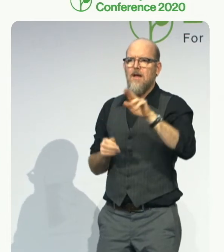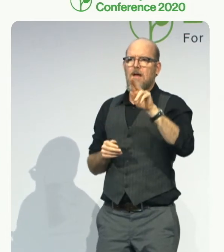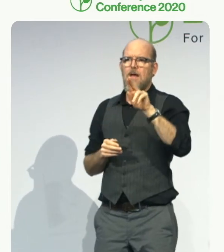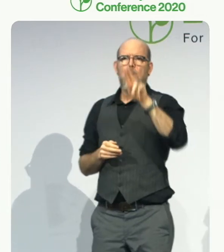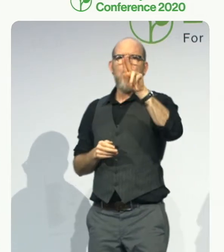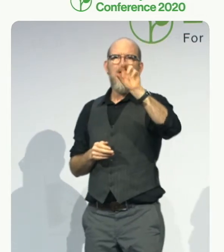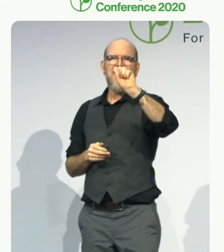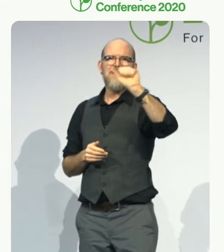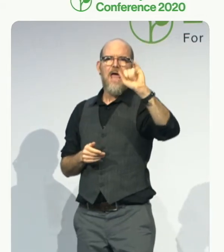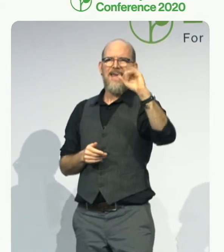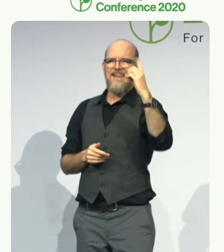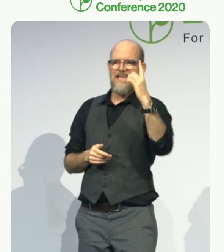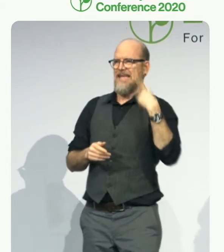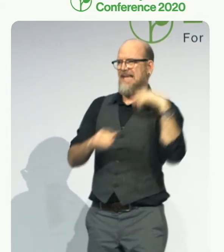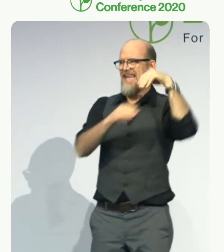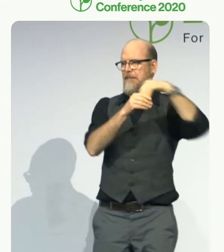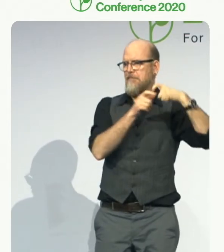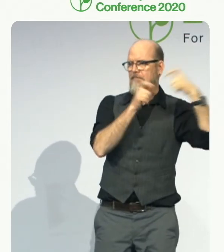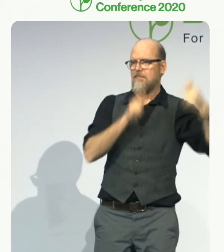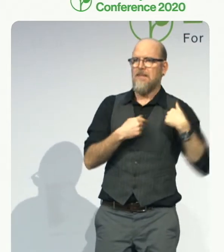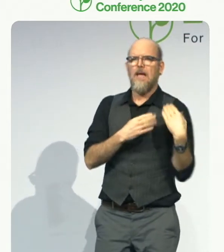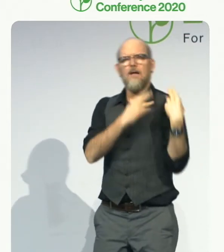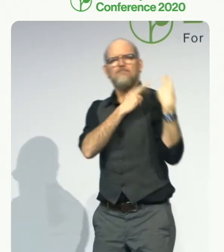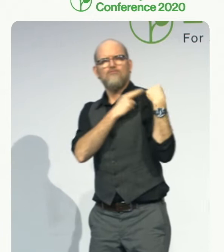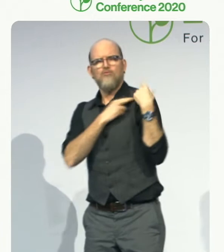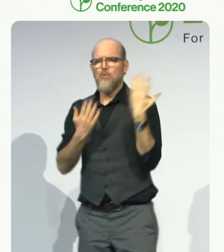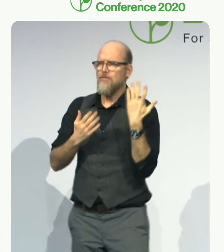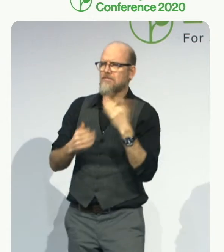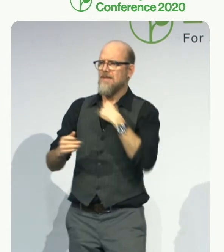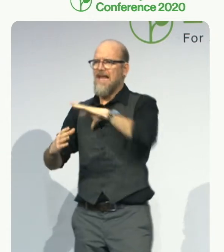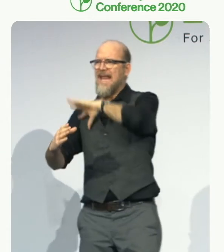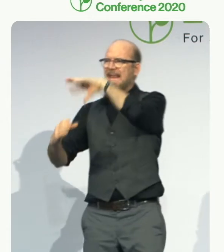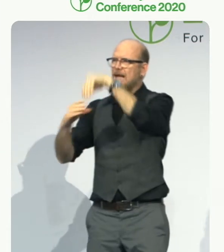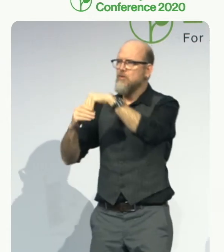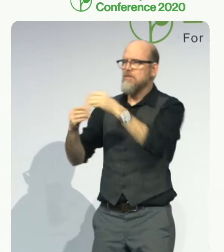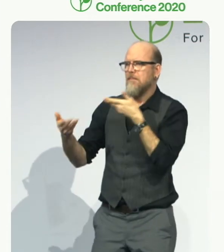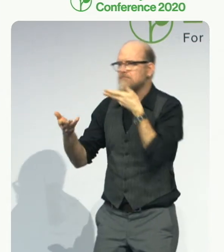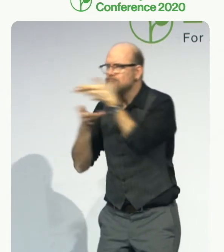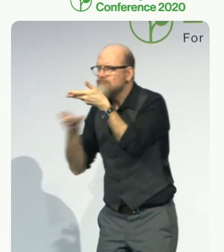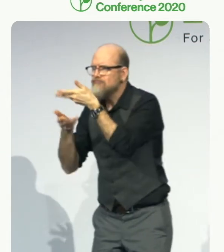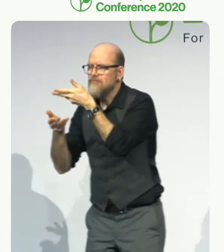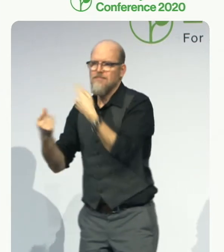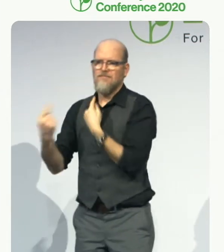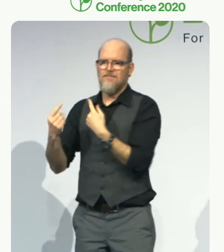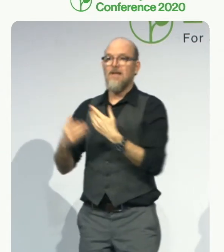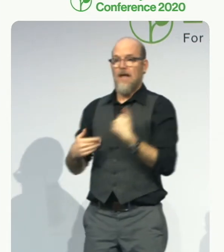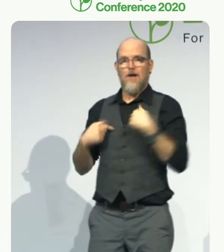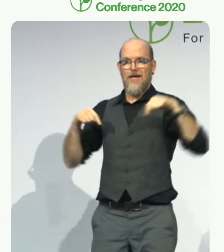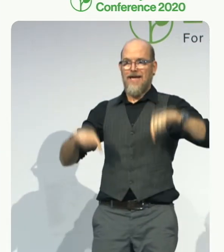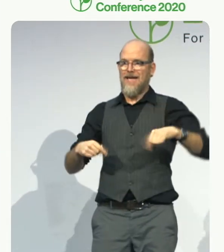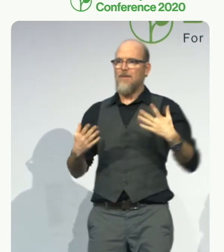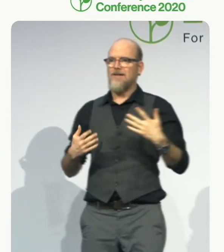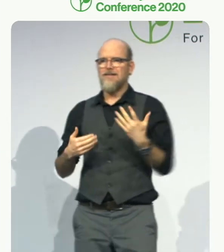advise practices on inclusive education to 60 country missions that participate in our educational